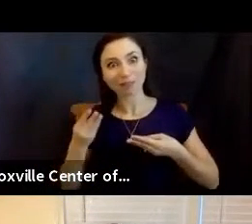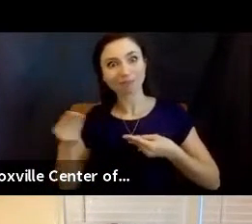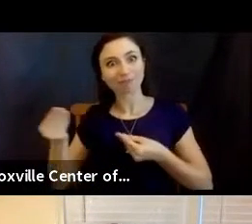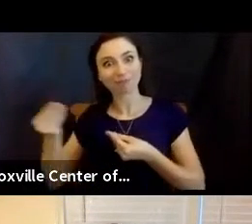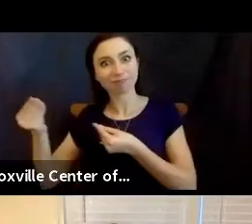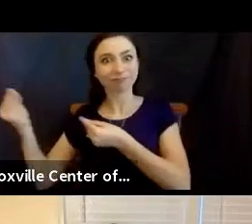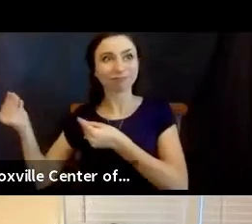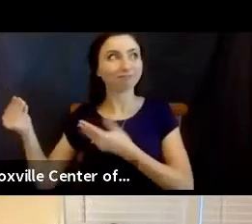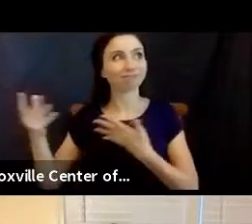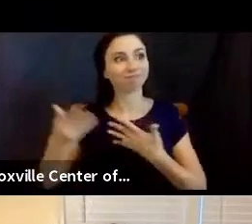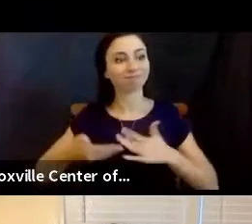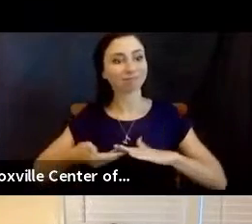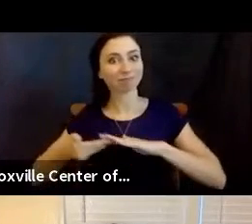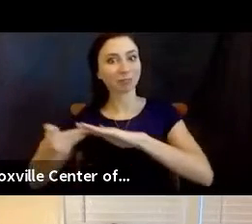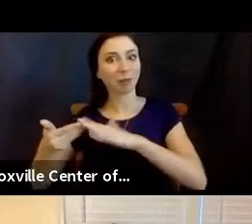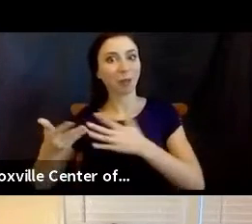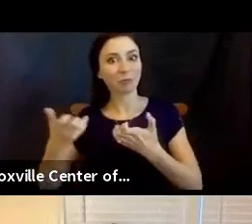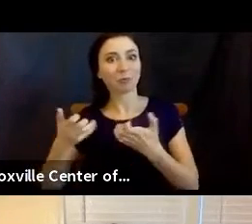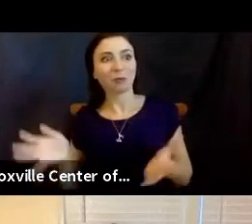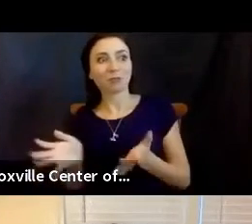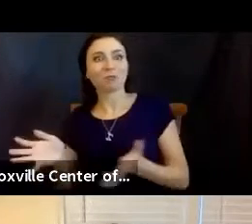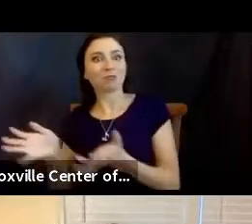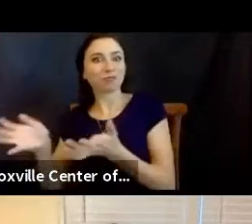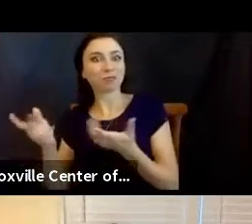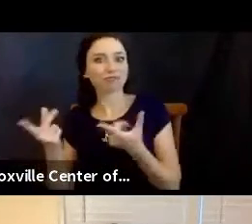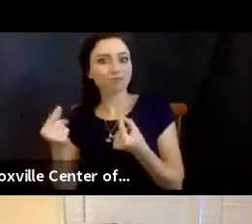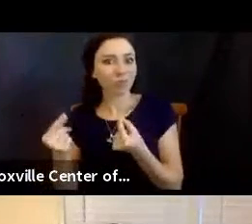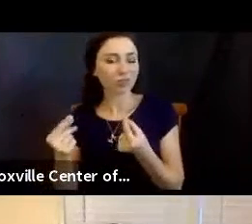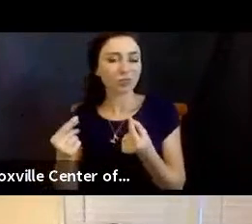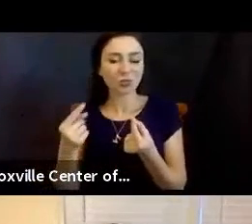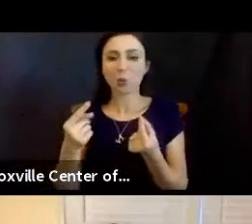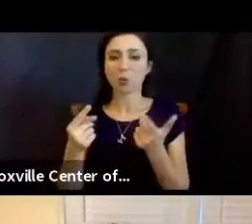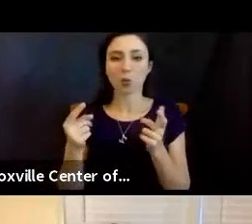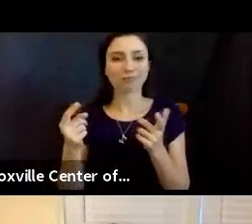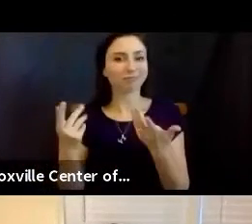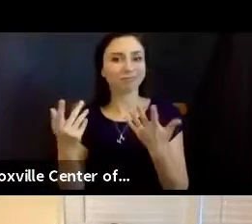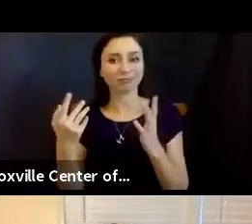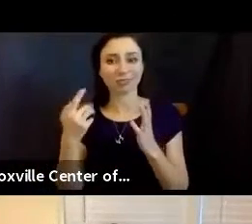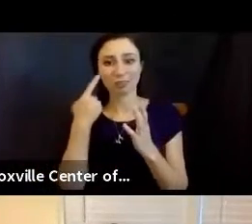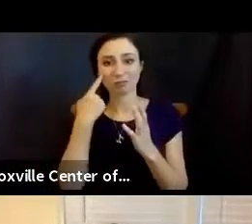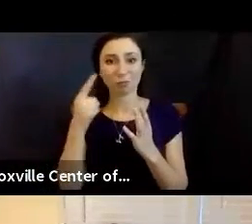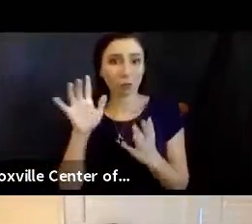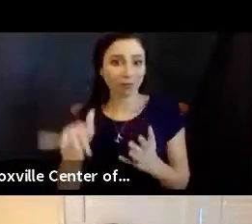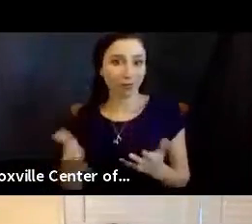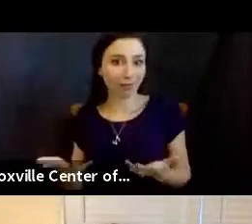and the things that we could do to encourage students to participate.